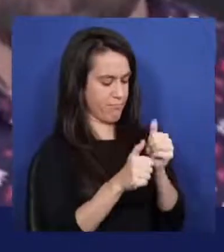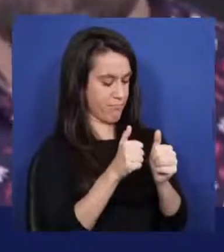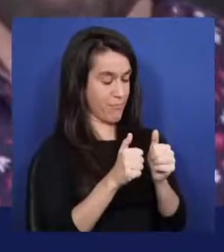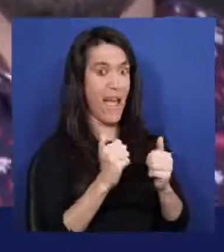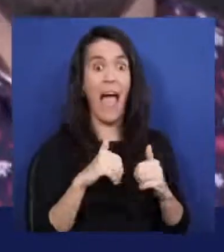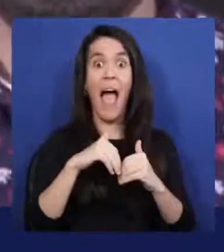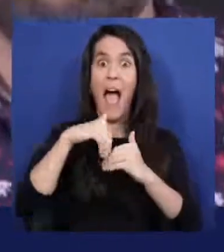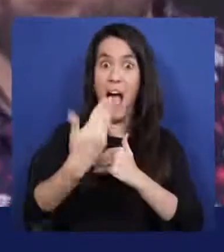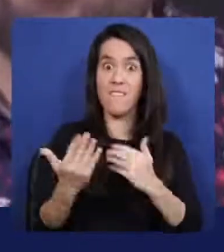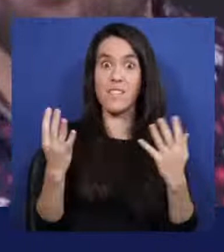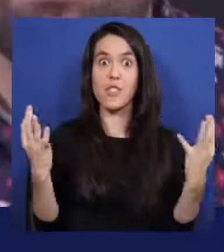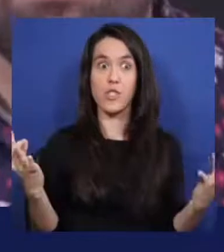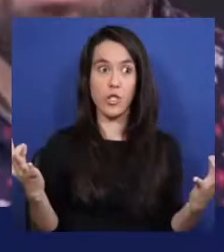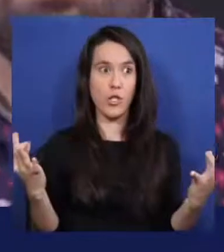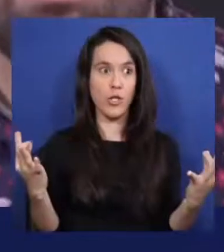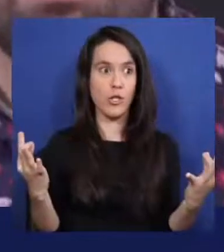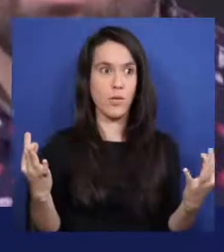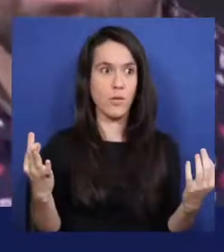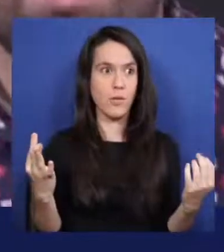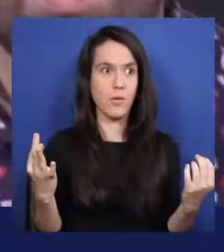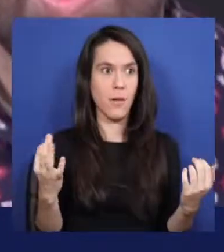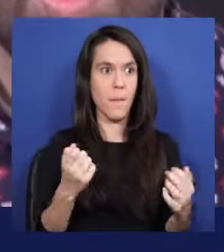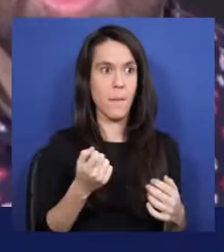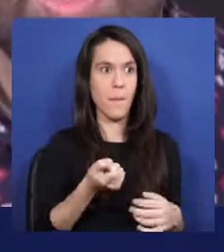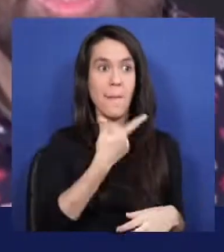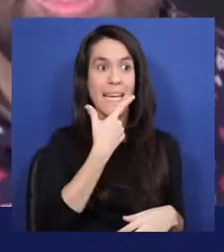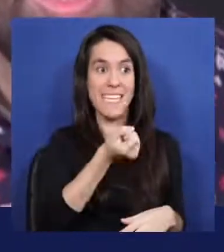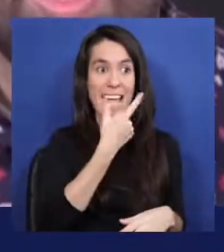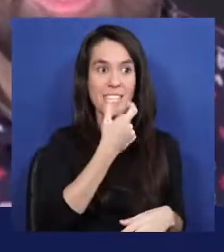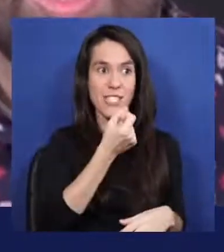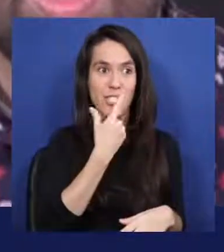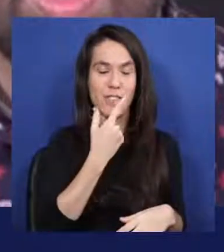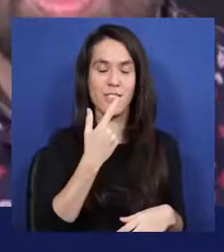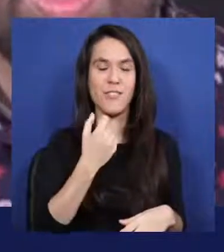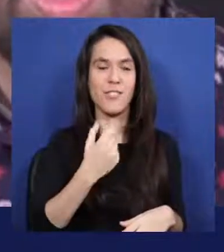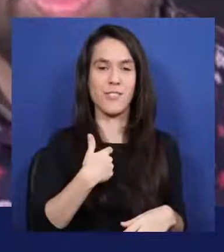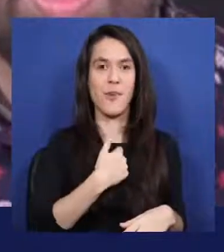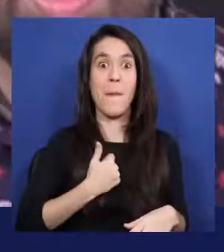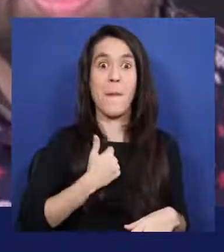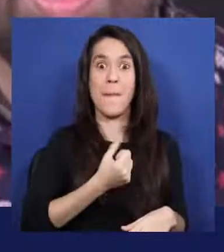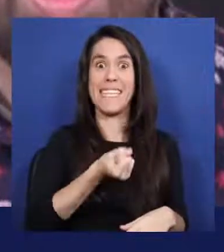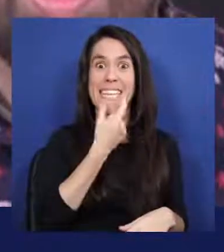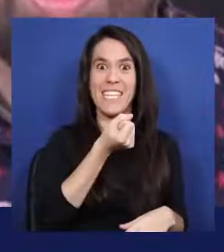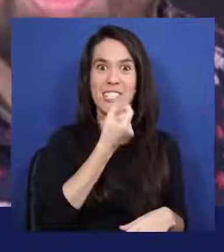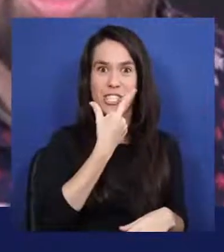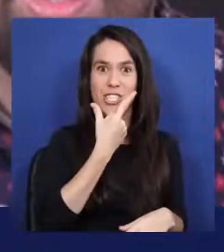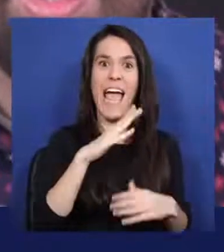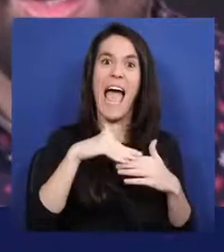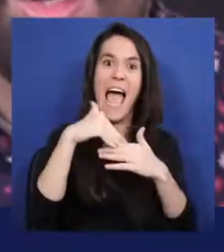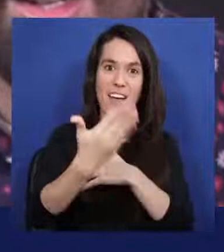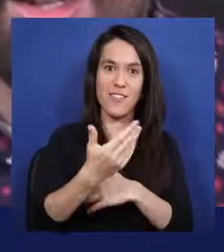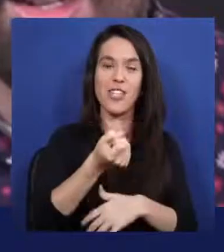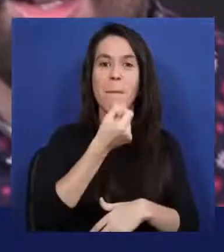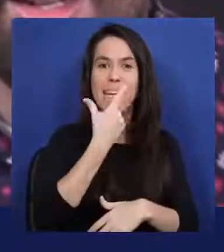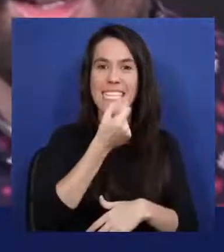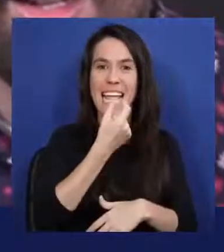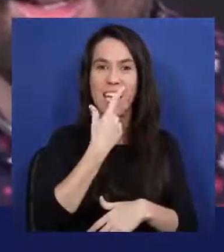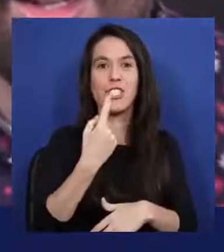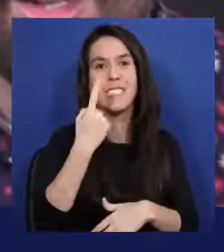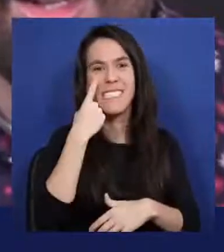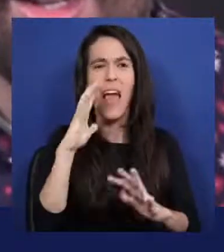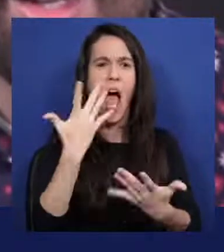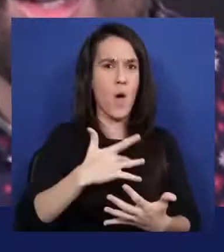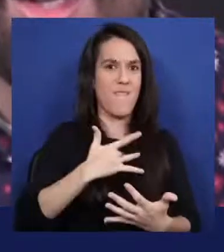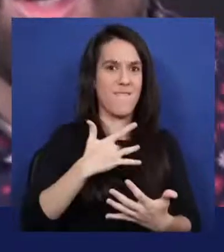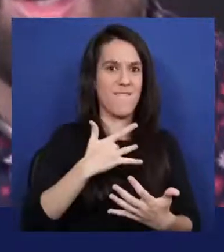experience. It was just a drop down basically where they choose, okay, I feel good, or I feel bad. And when I saw the drop